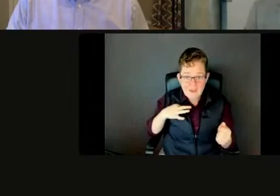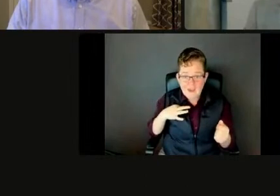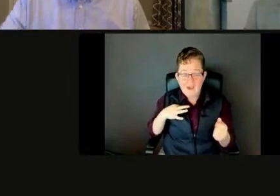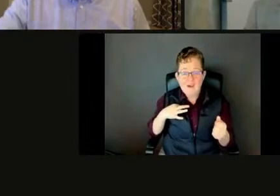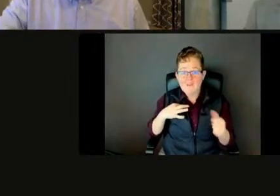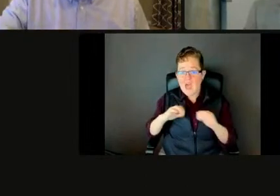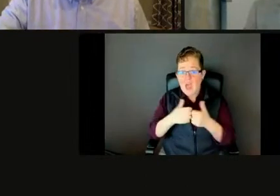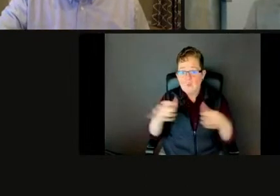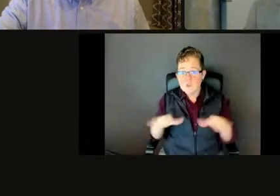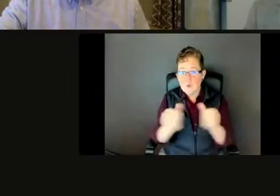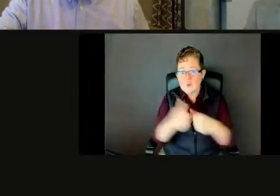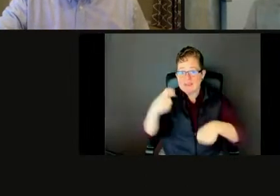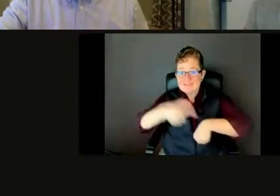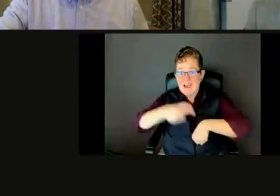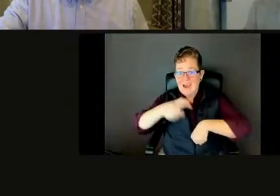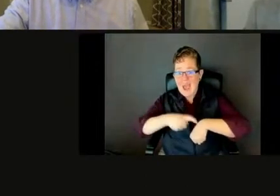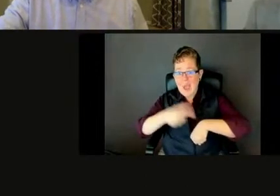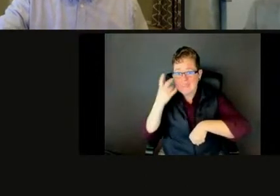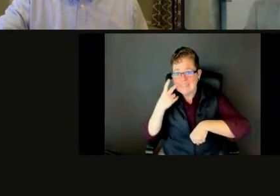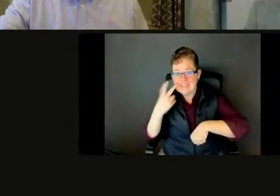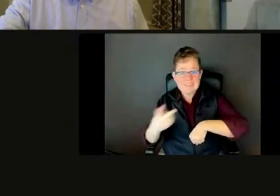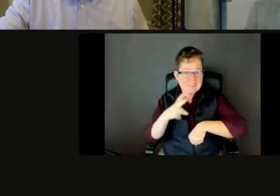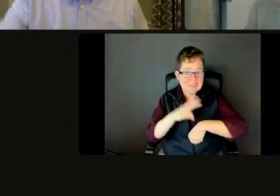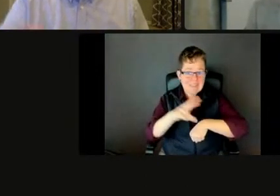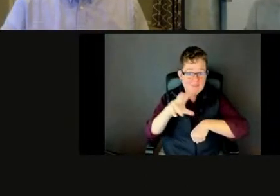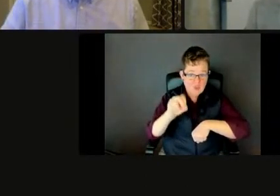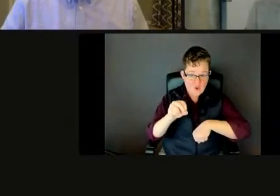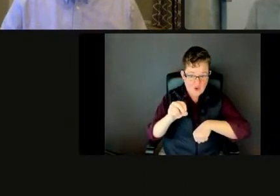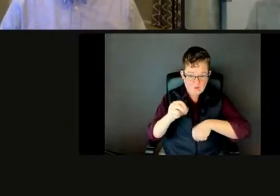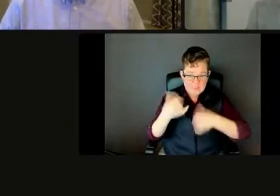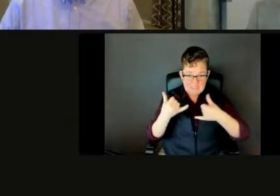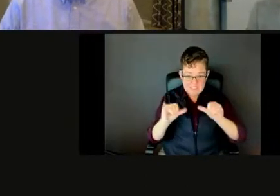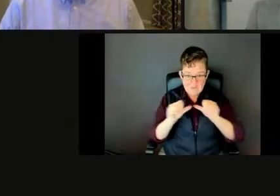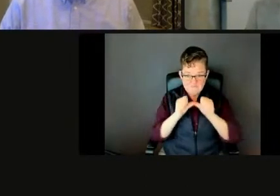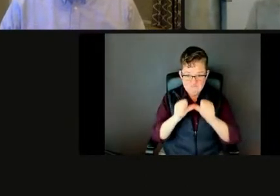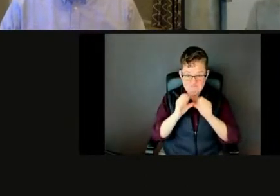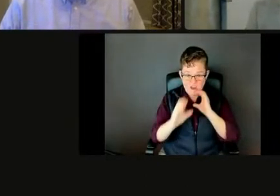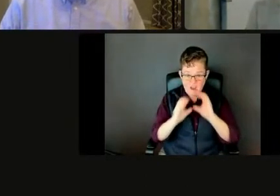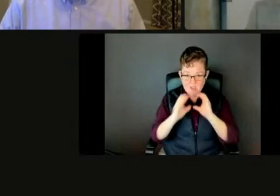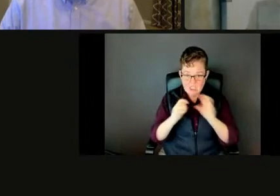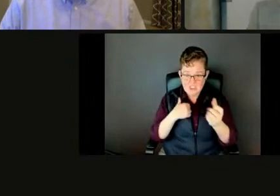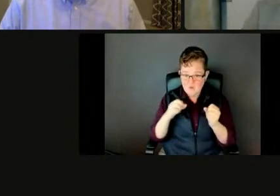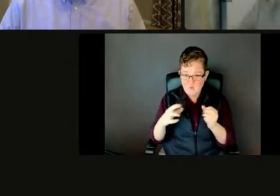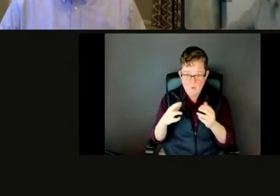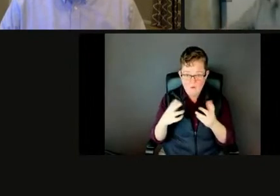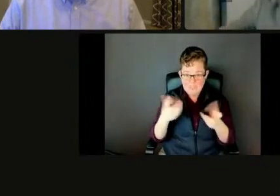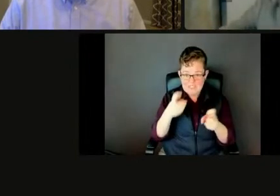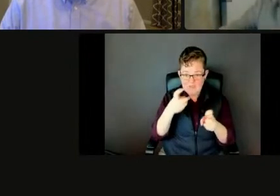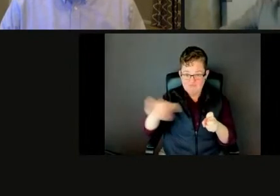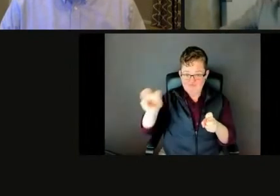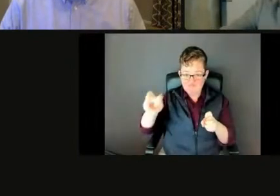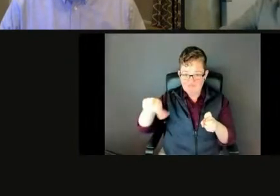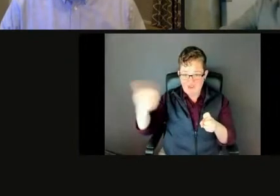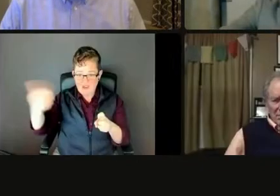we doing on time? I see that it's 7:30. Are we okay still to keep going with this conversation, or do we need to move on soon?